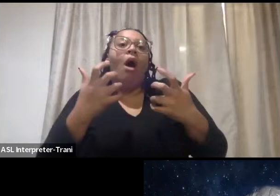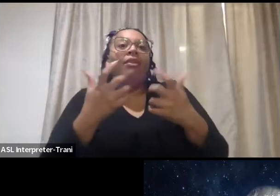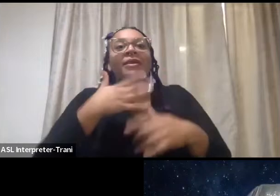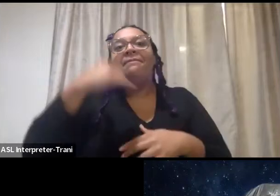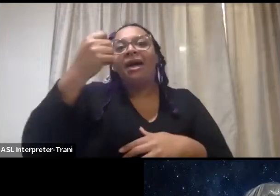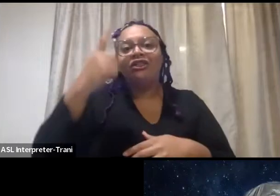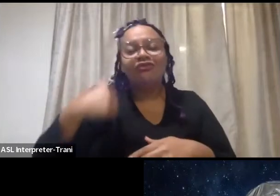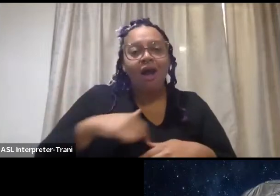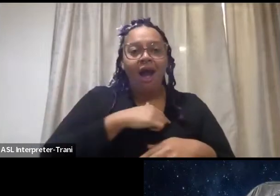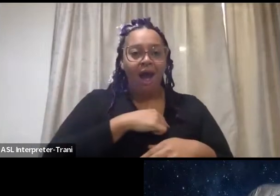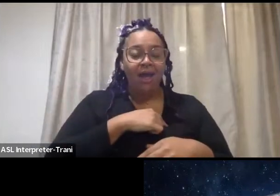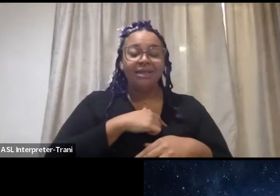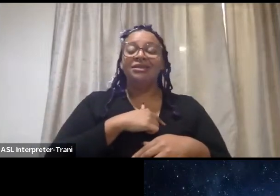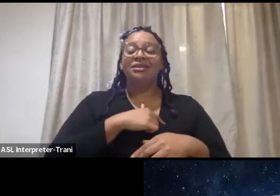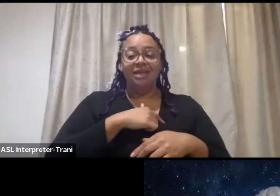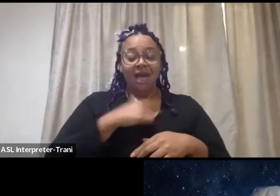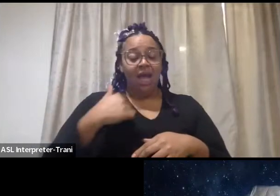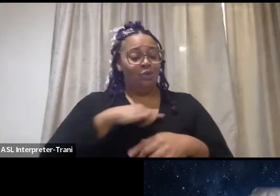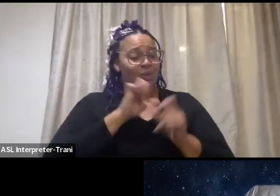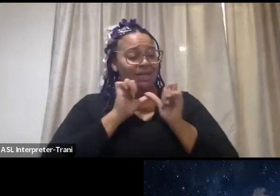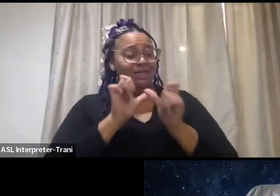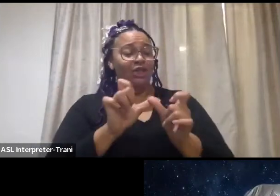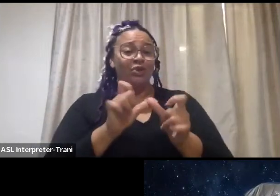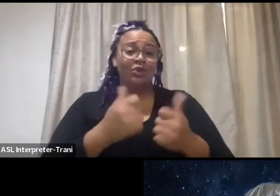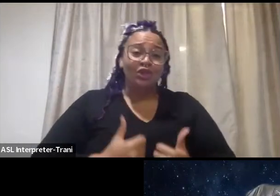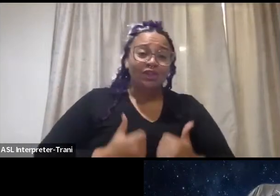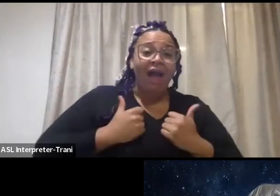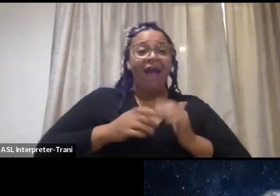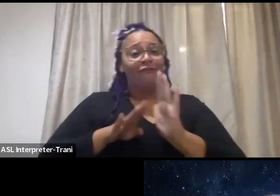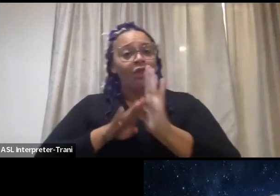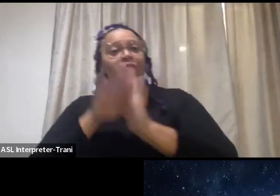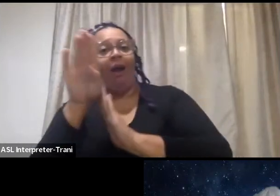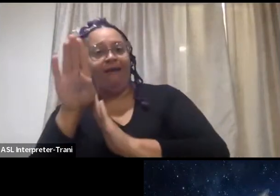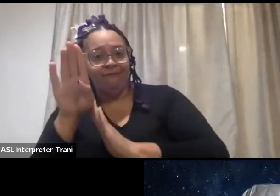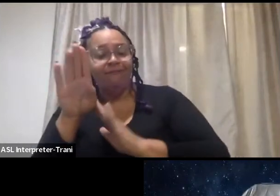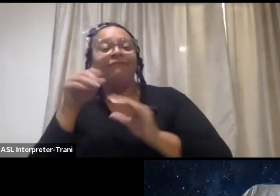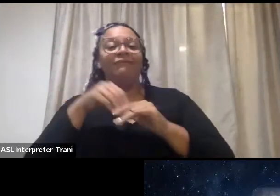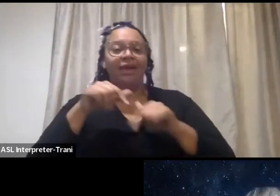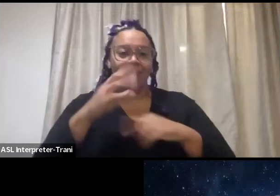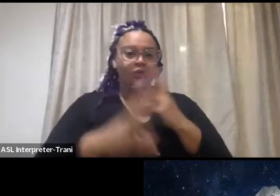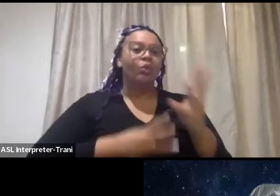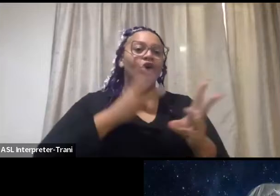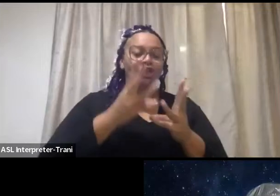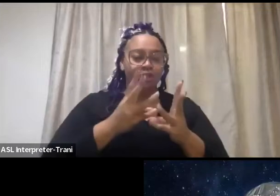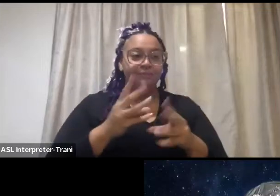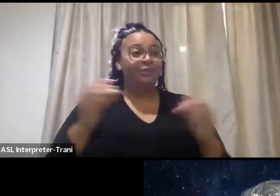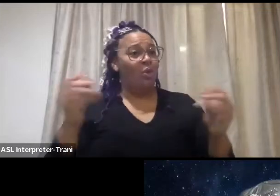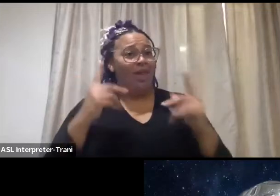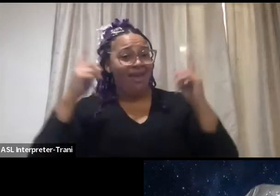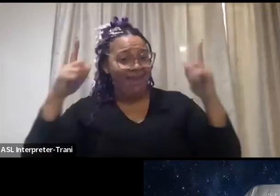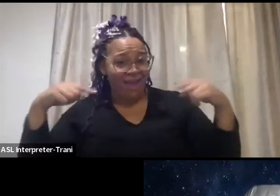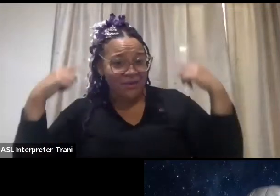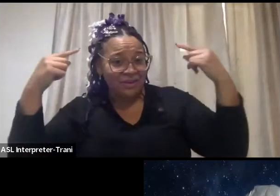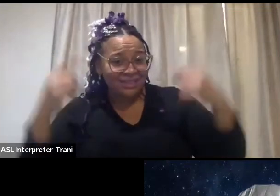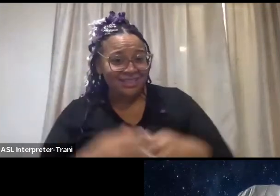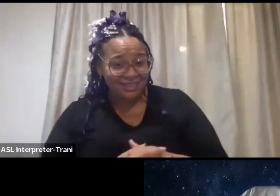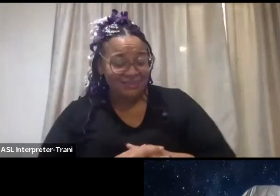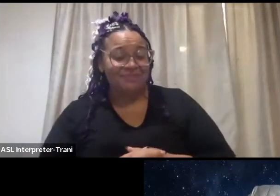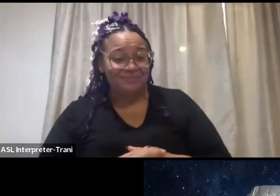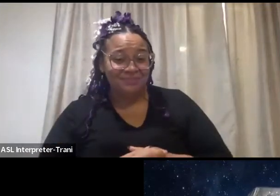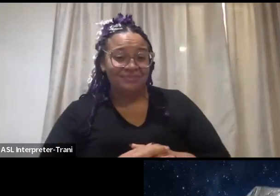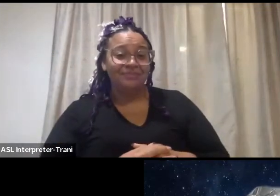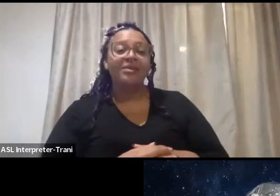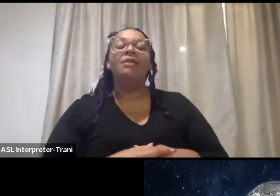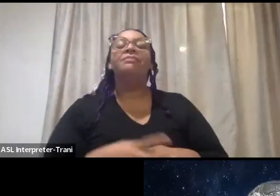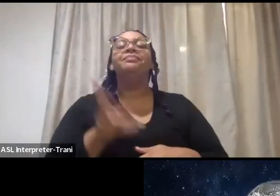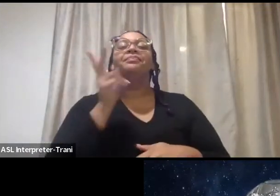us as we continue to survive and thrive in this world. Okay, Aries. Let's see which deck